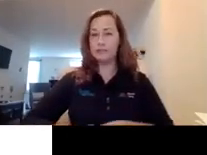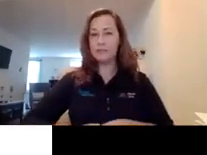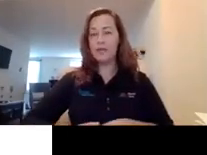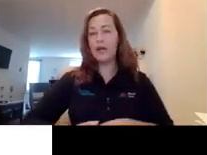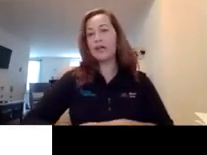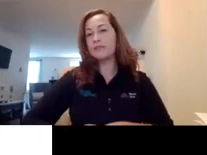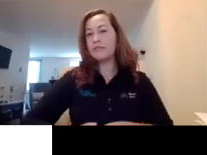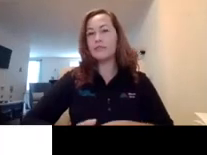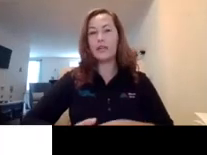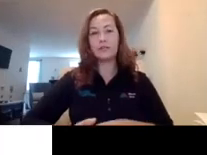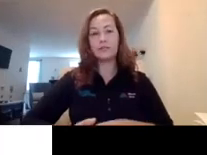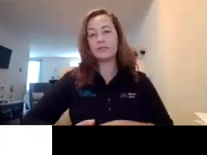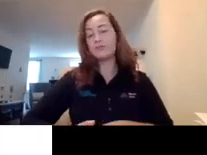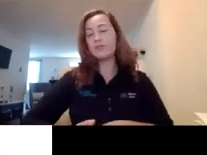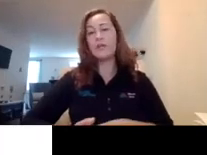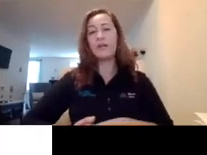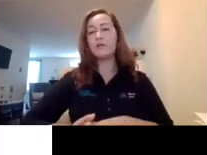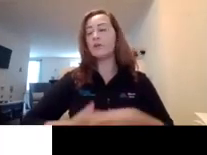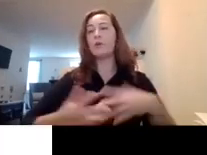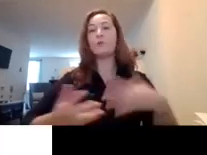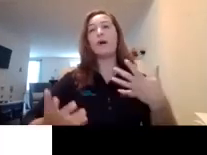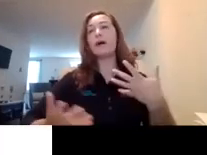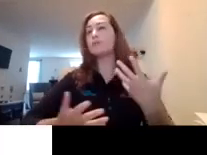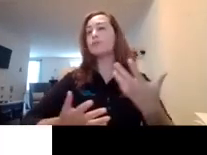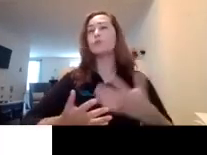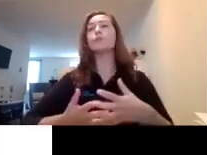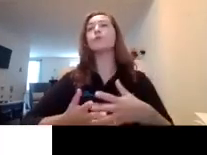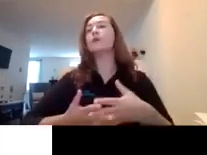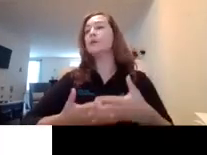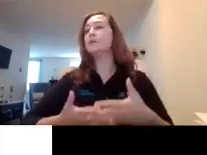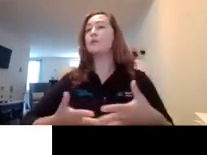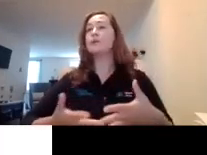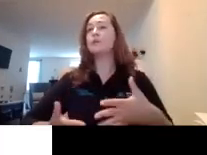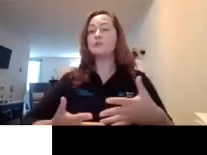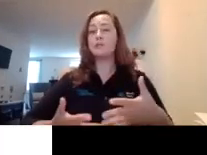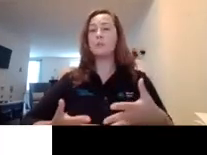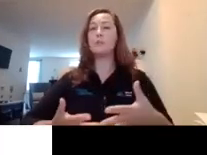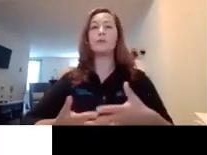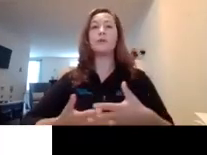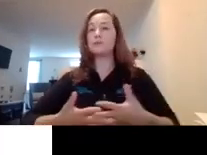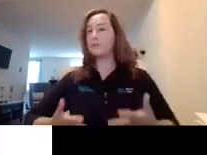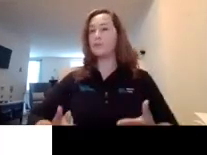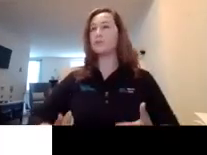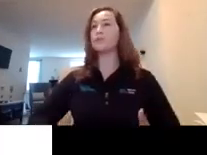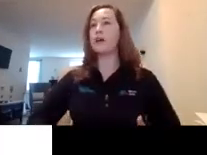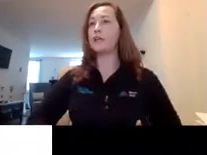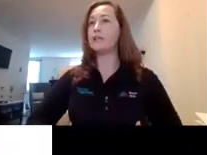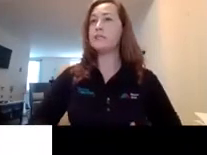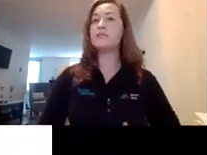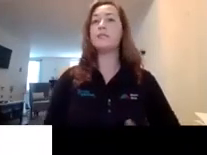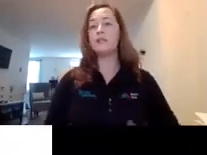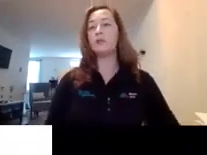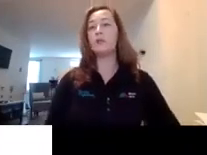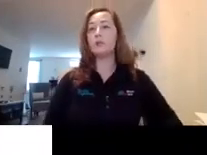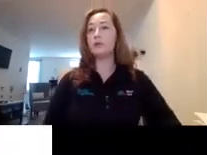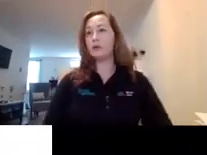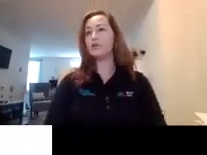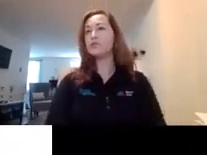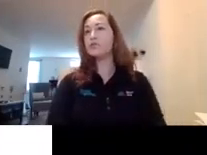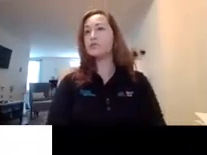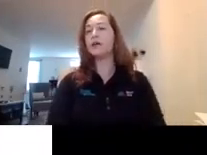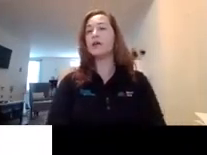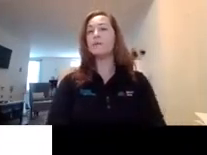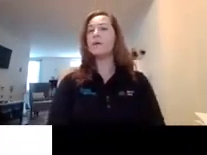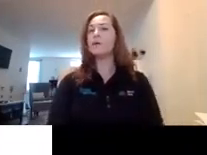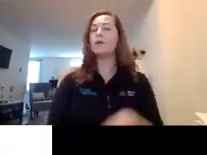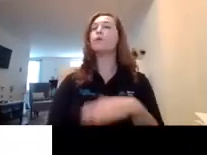modality. I can say that as of today, we're back to in-person interpreter as the first modality, taking all